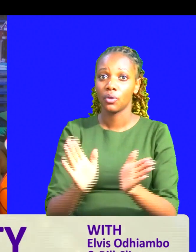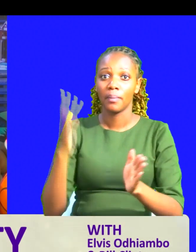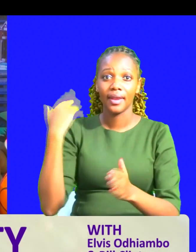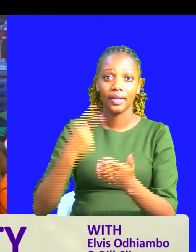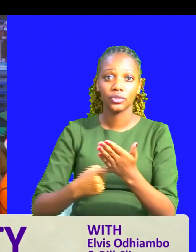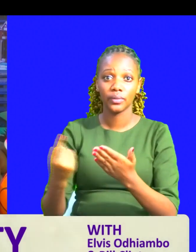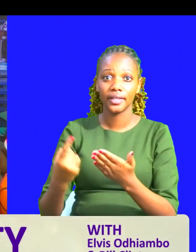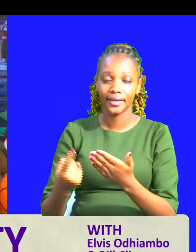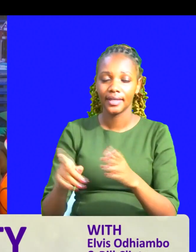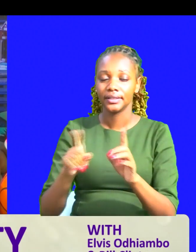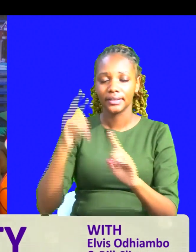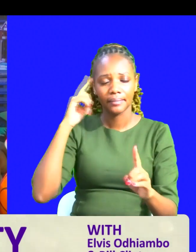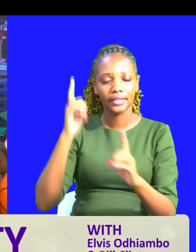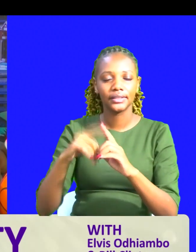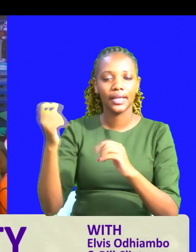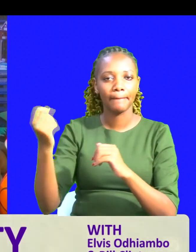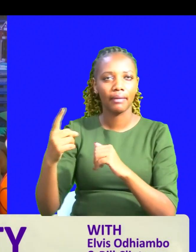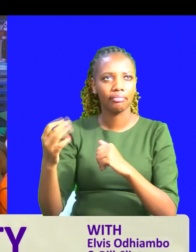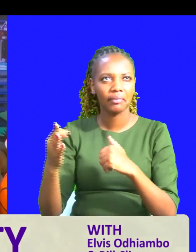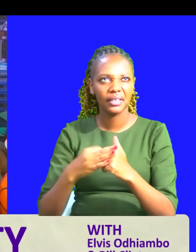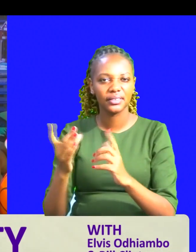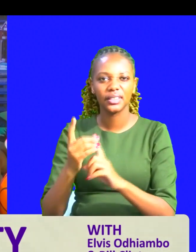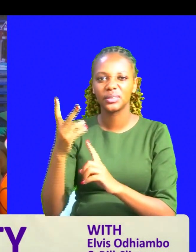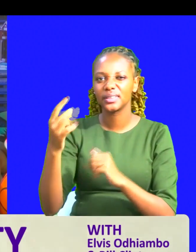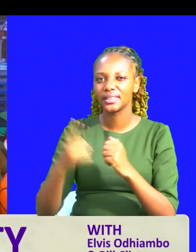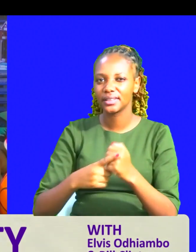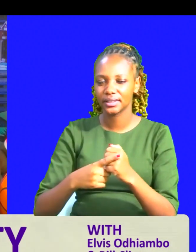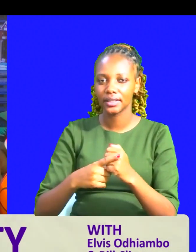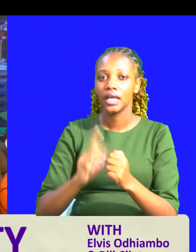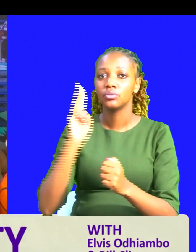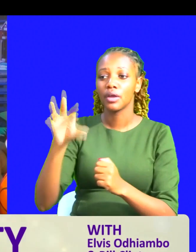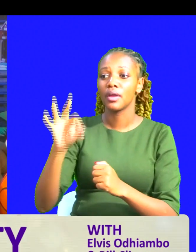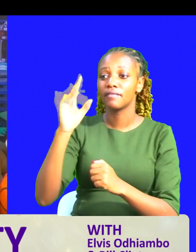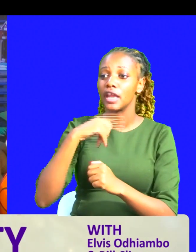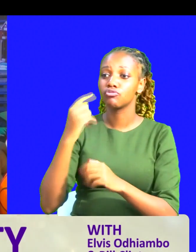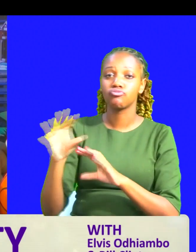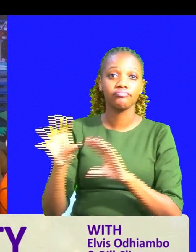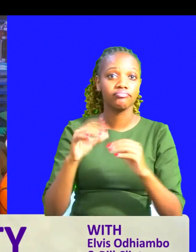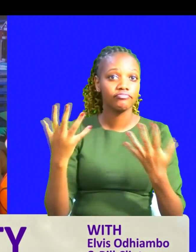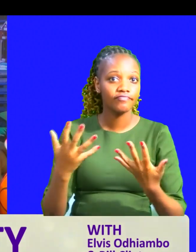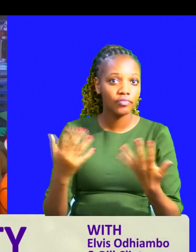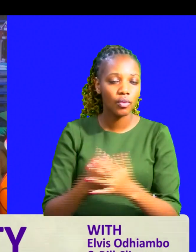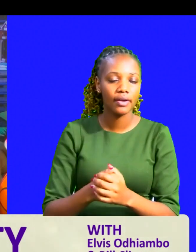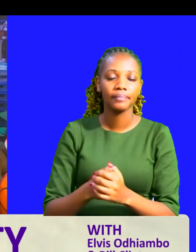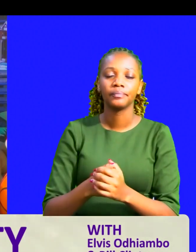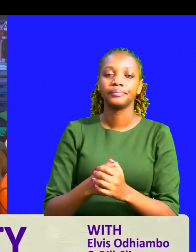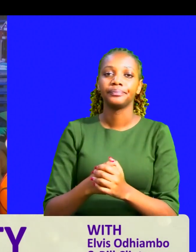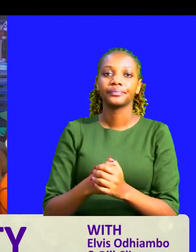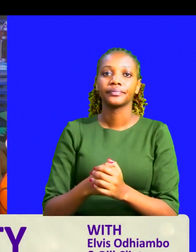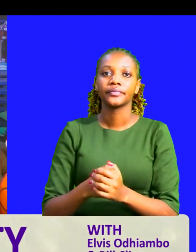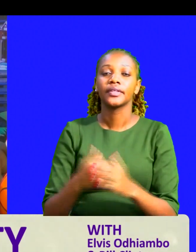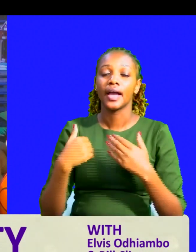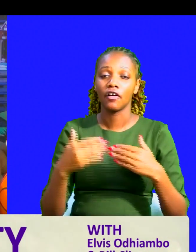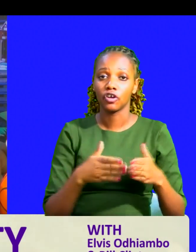week, and now till August 26th. We are going to find out, players are going to be traded in, so they have a chance